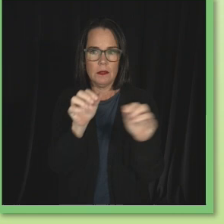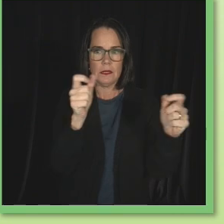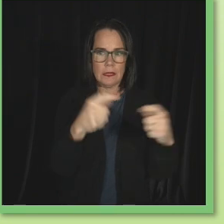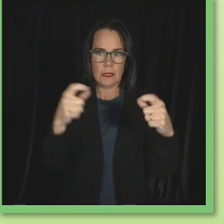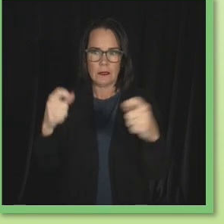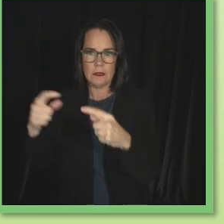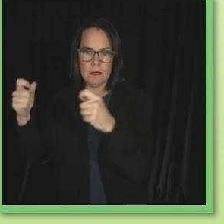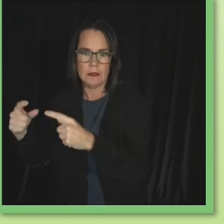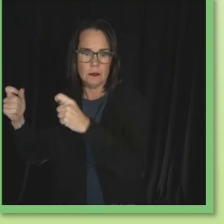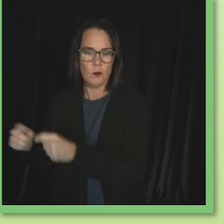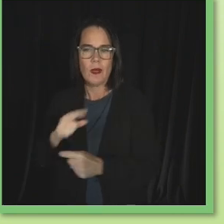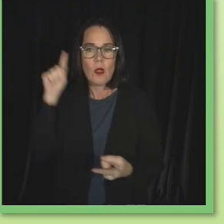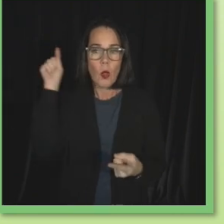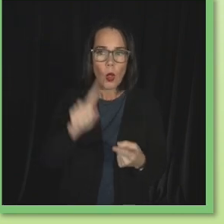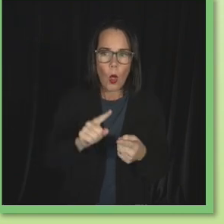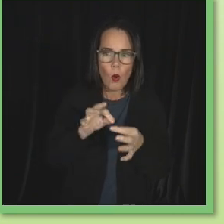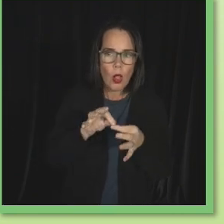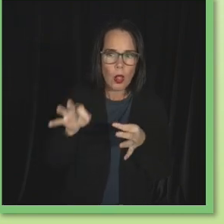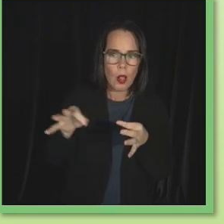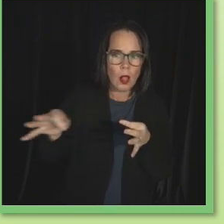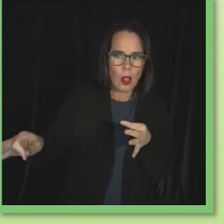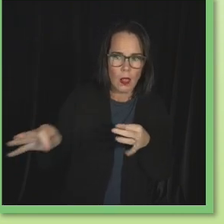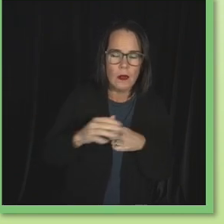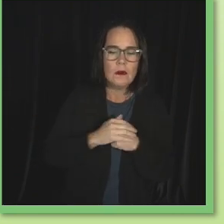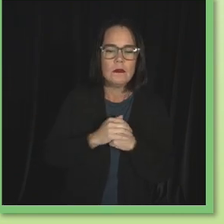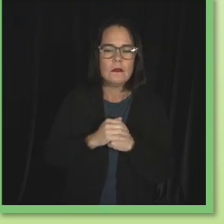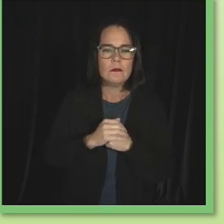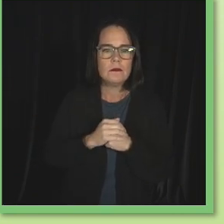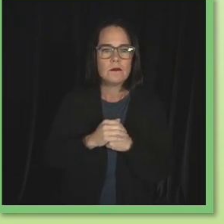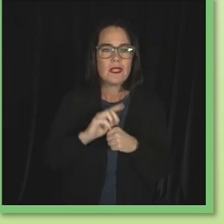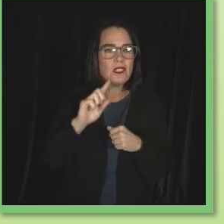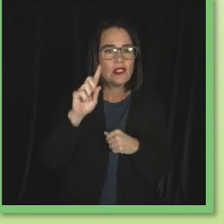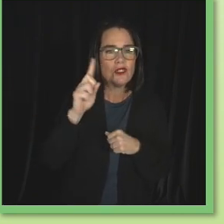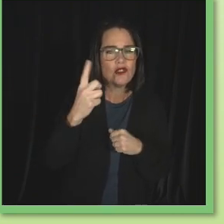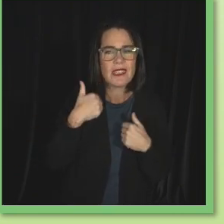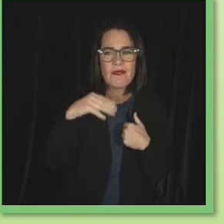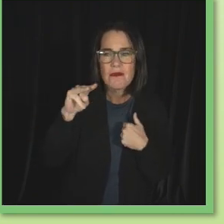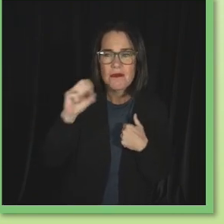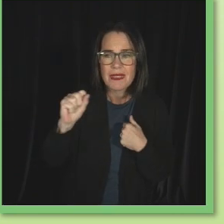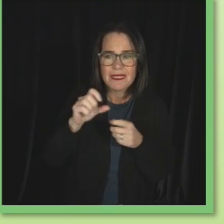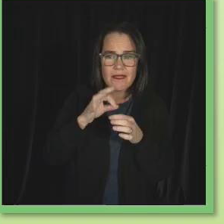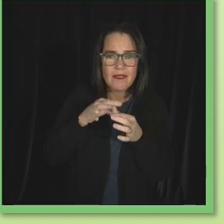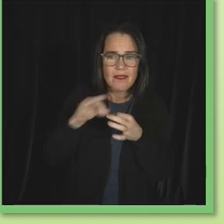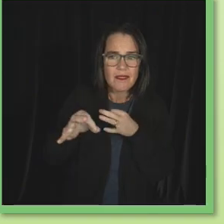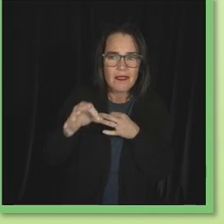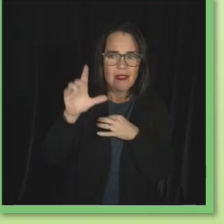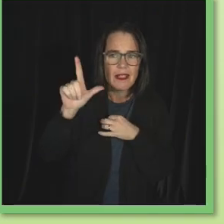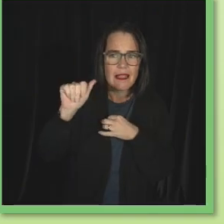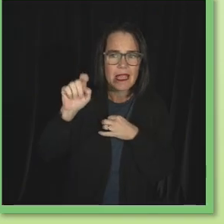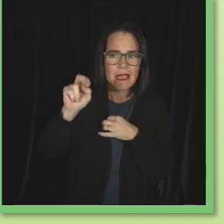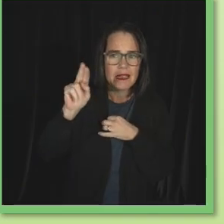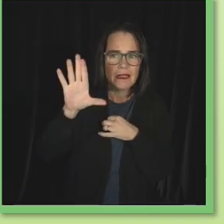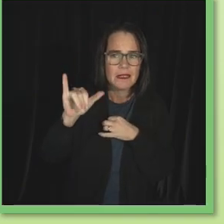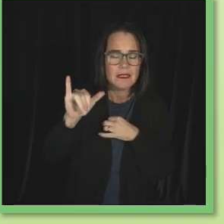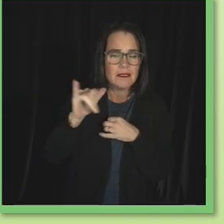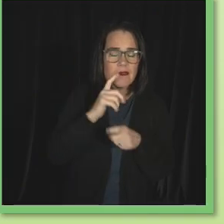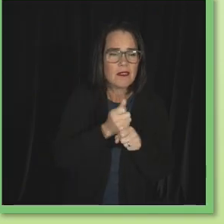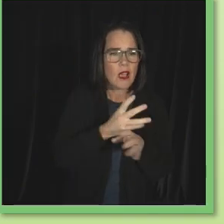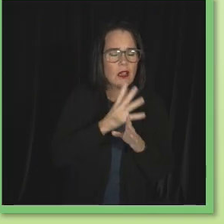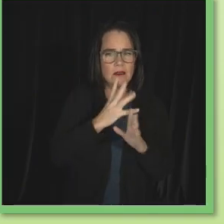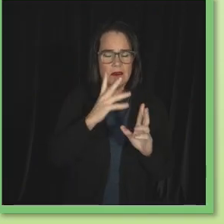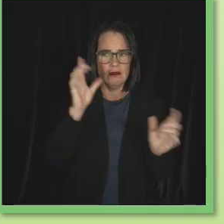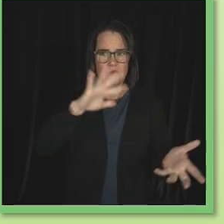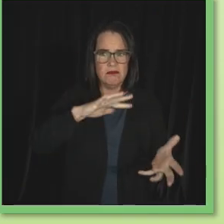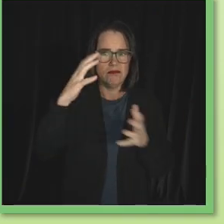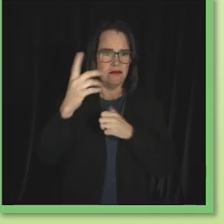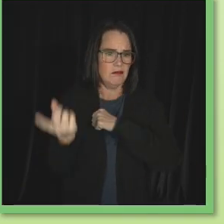latency. If you have just milliseconds of latency, it causes a big penalty on the